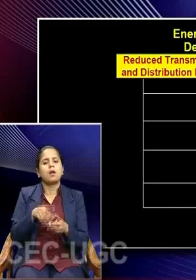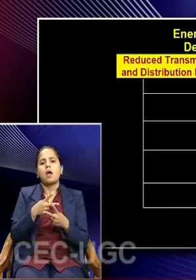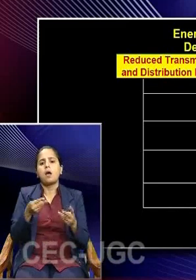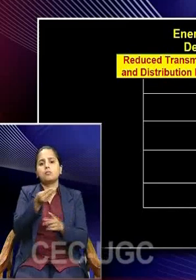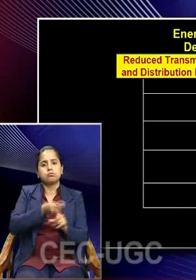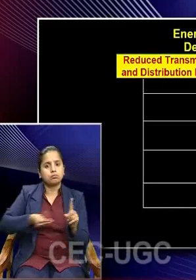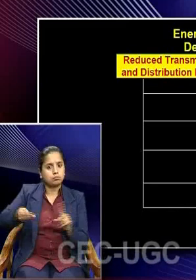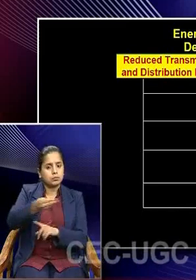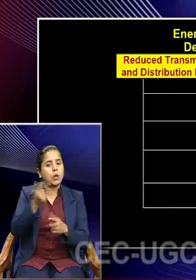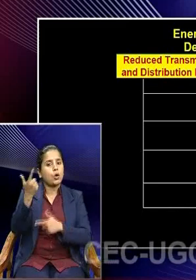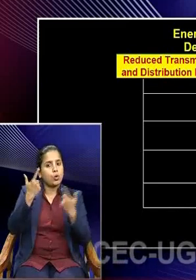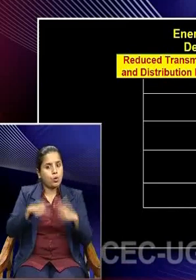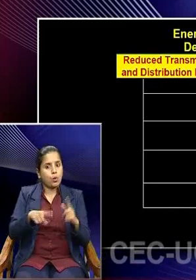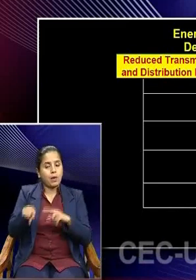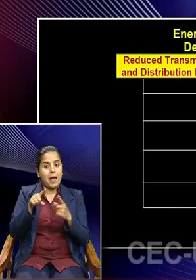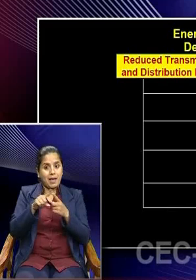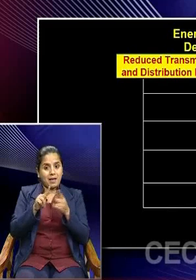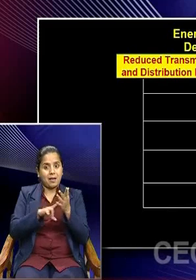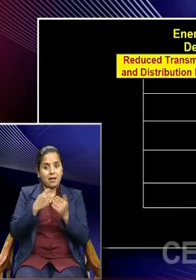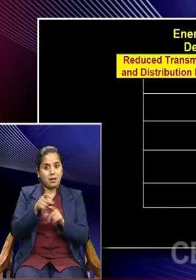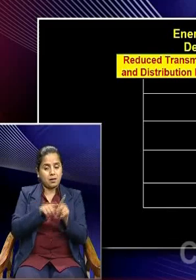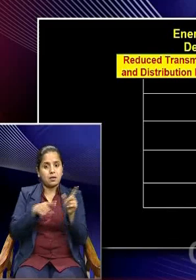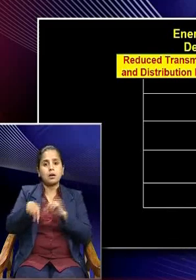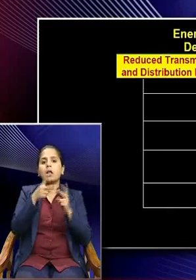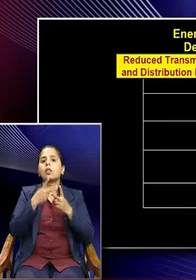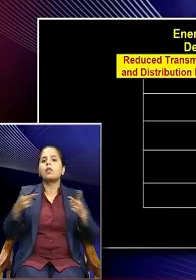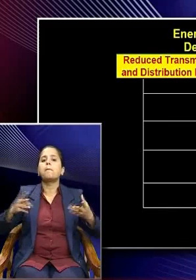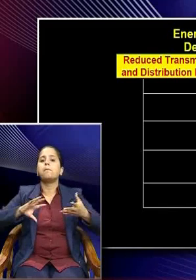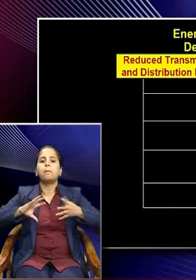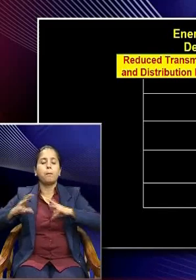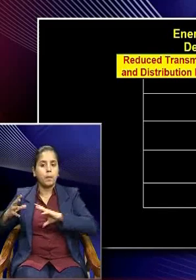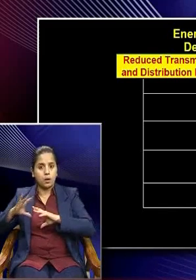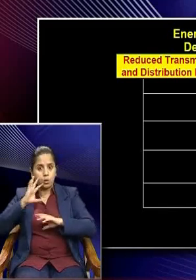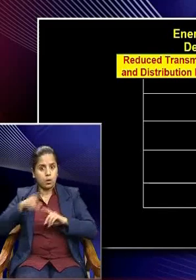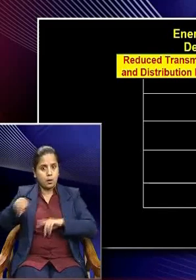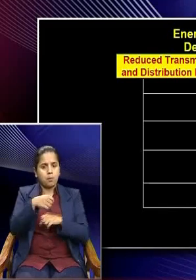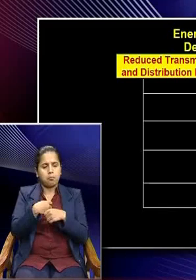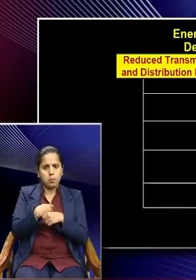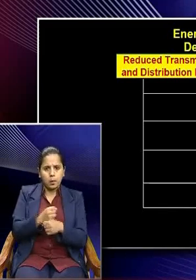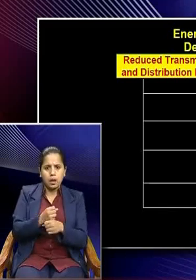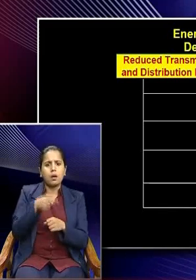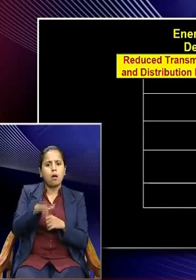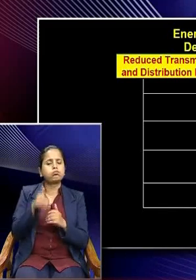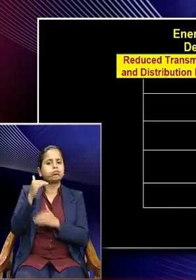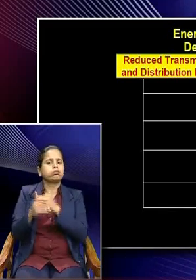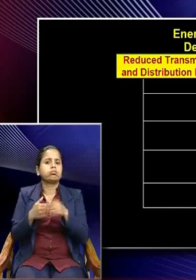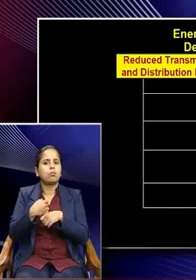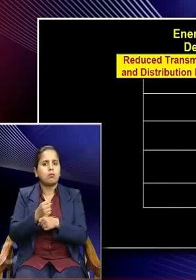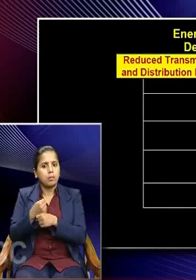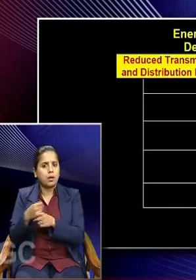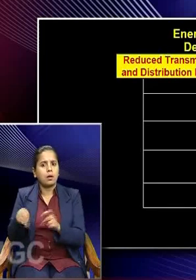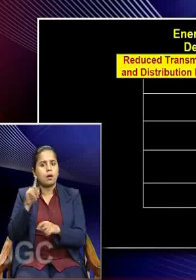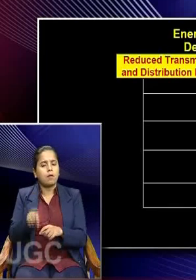distribution losses, because the energy source where the production of energy is being conducted or is being generated, it is